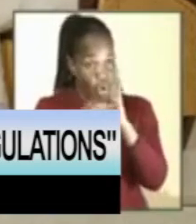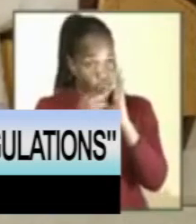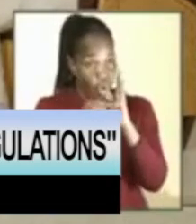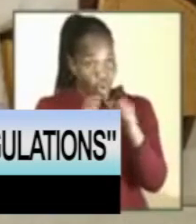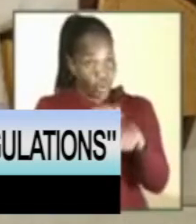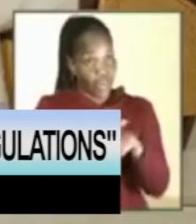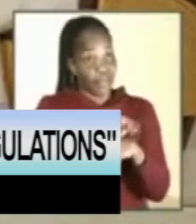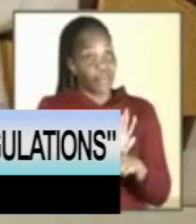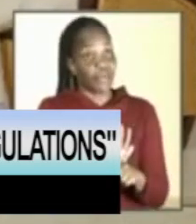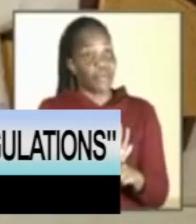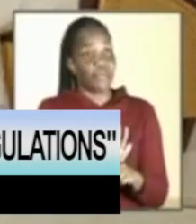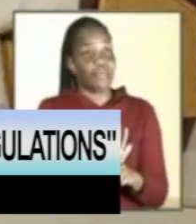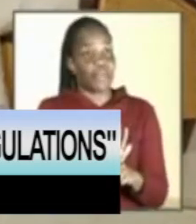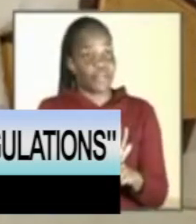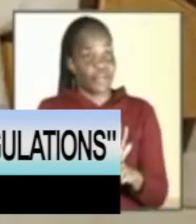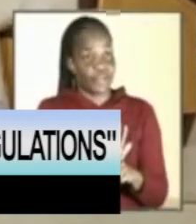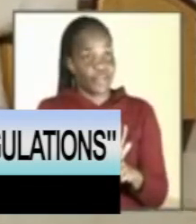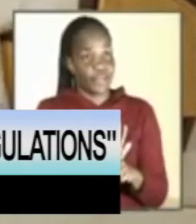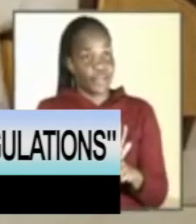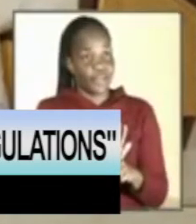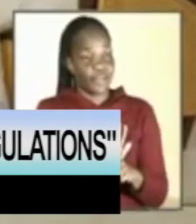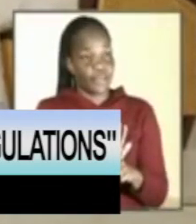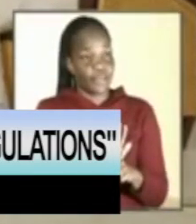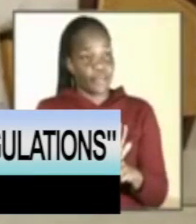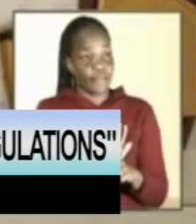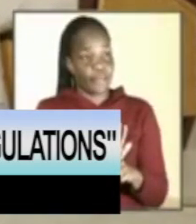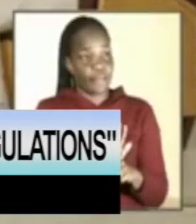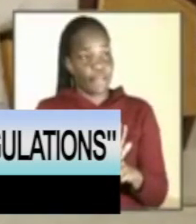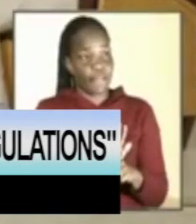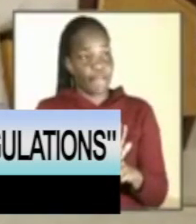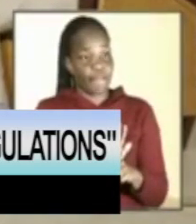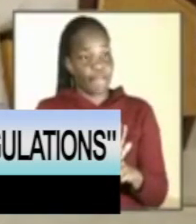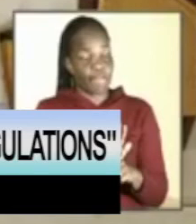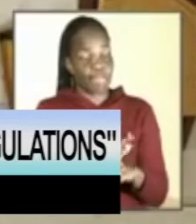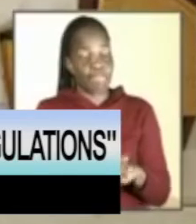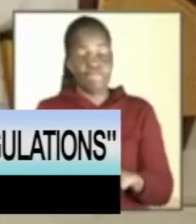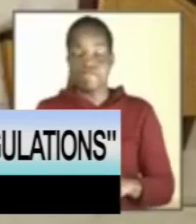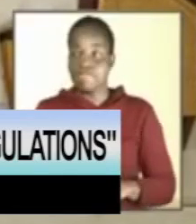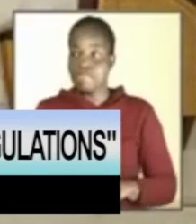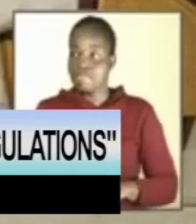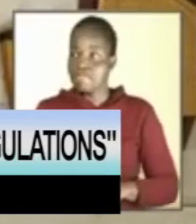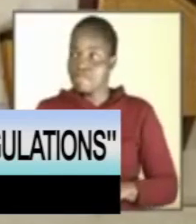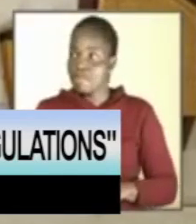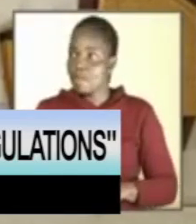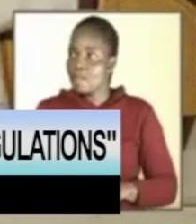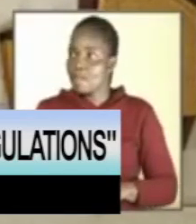to the measures as implemented under the regulations of